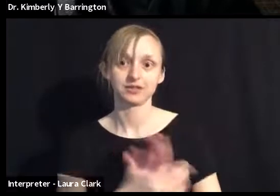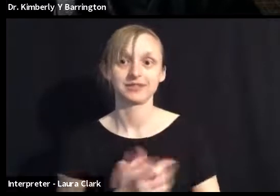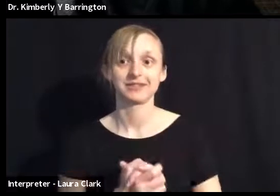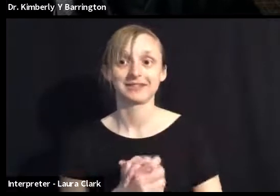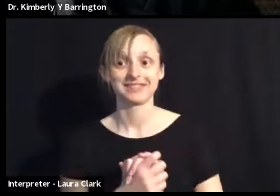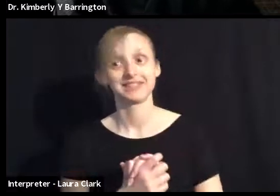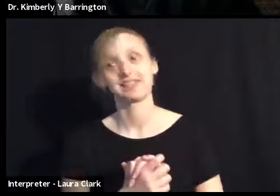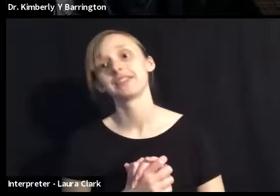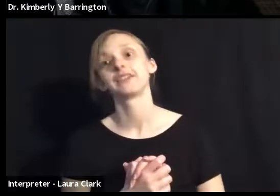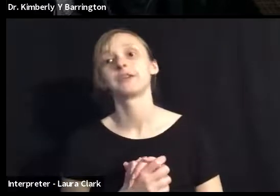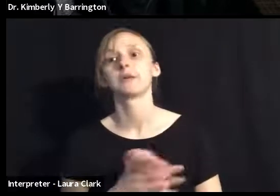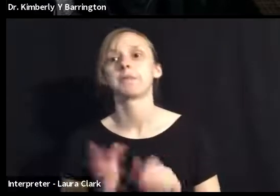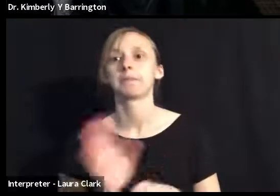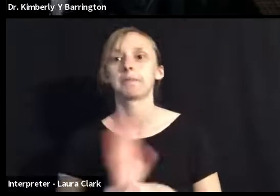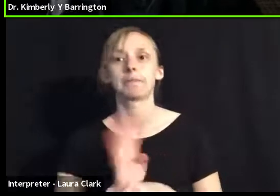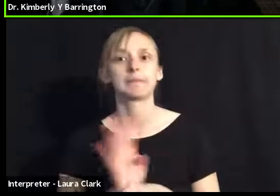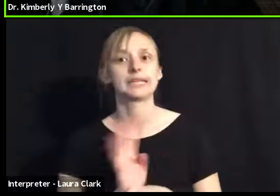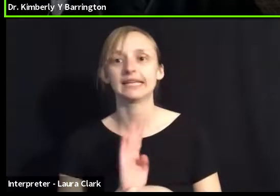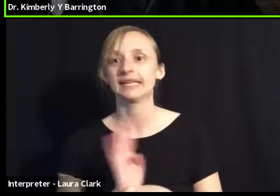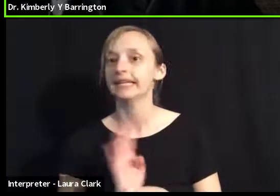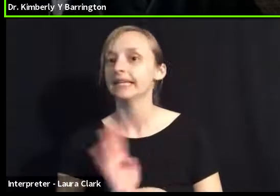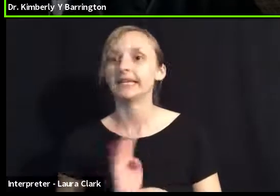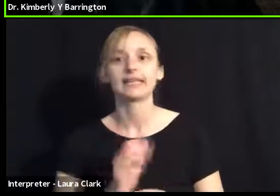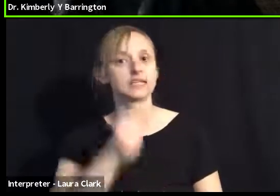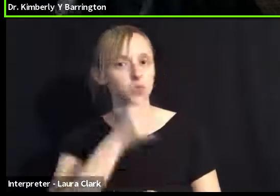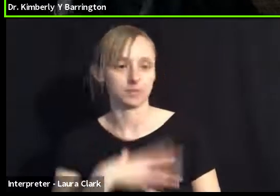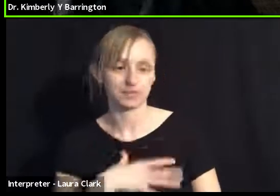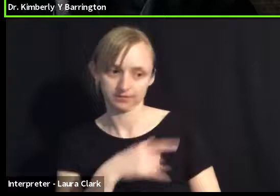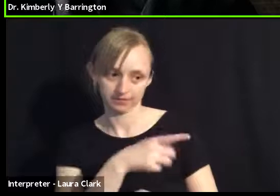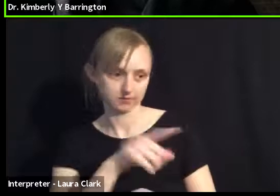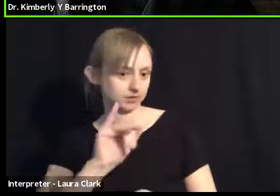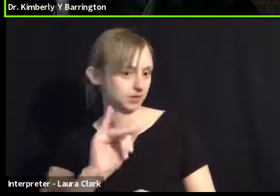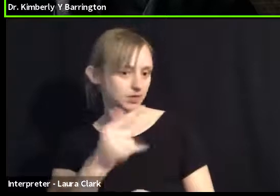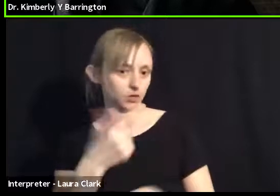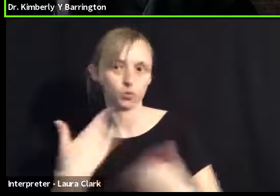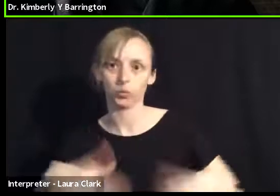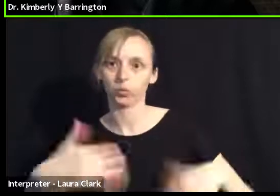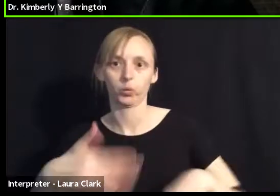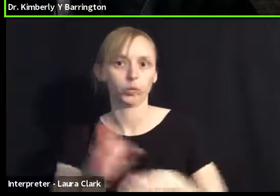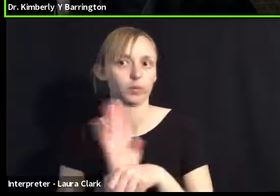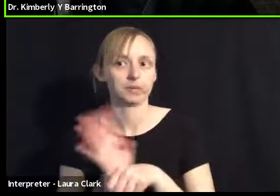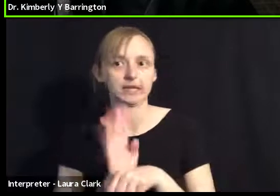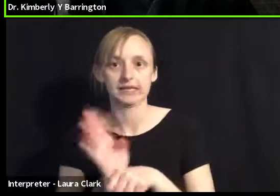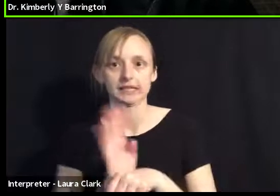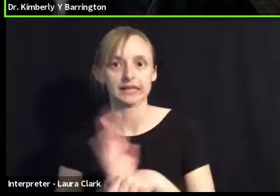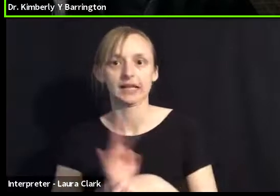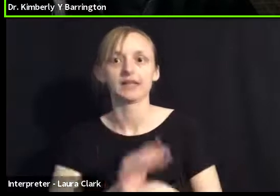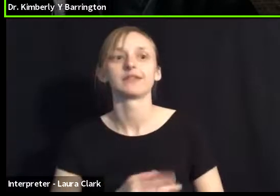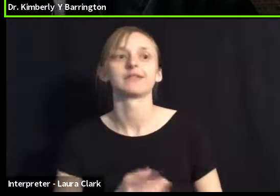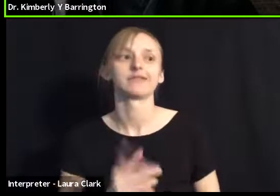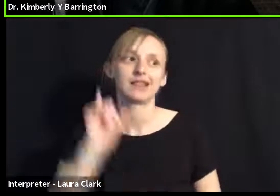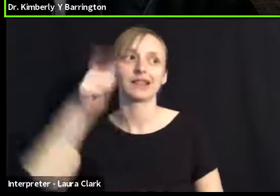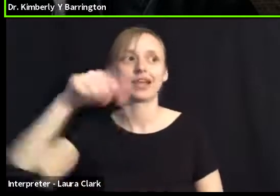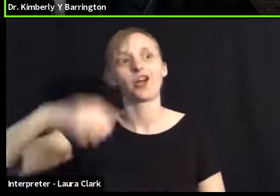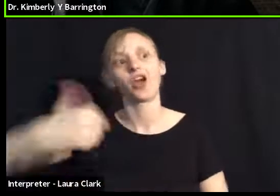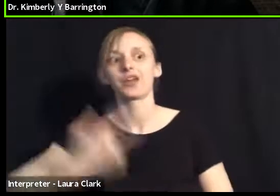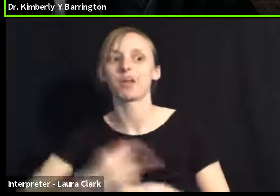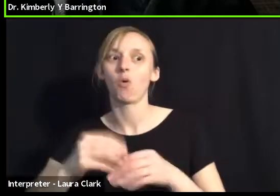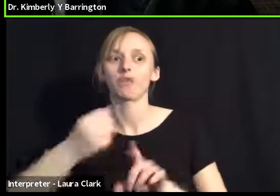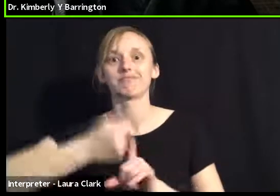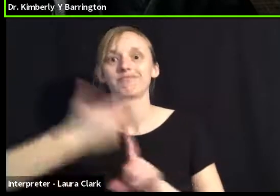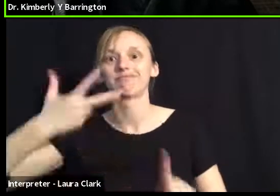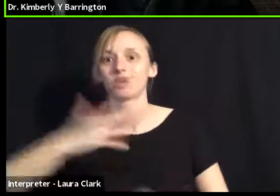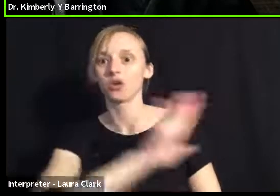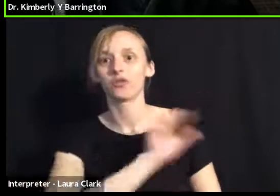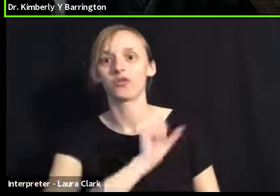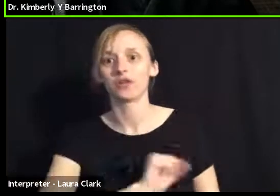A busy, busy, busy, busy lady. Busy. And that's another show for another day. But today